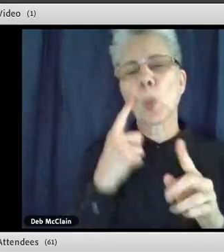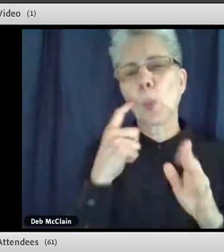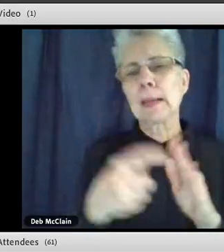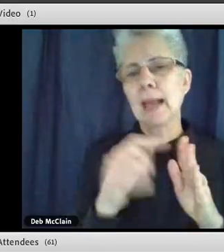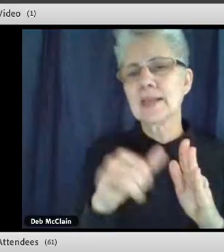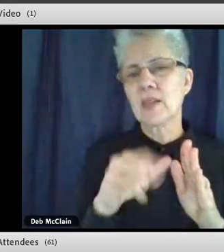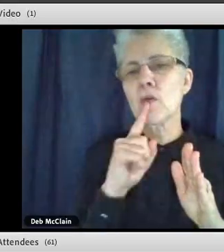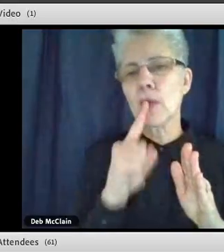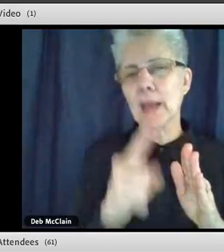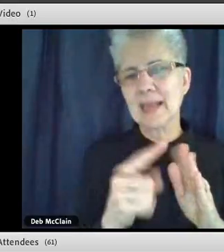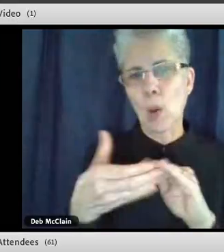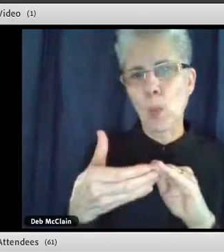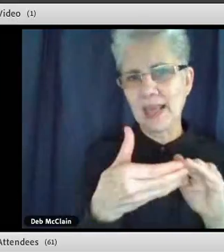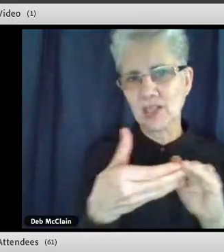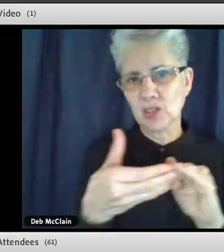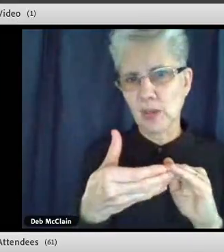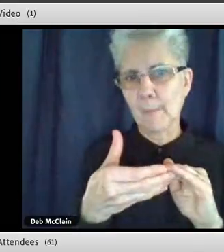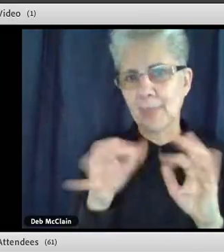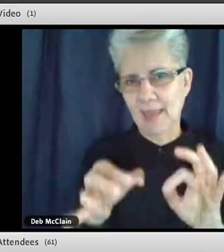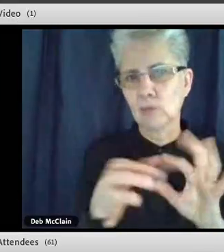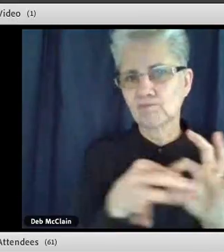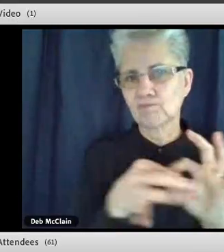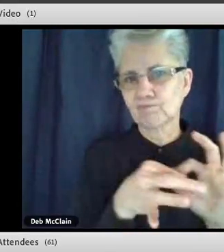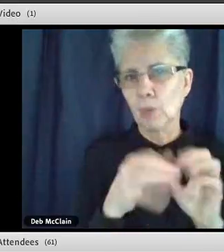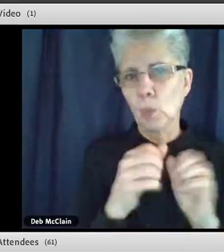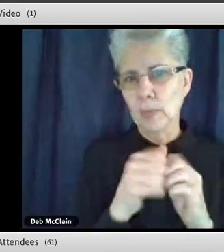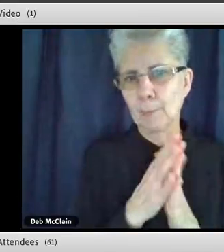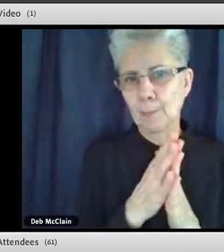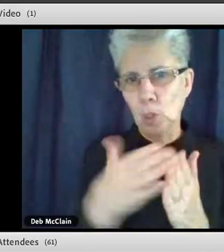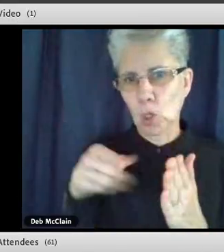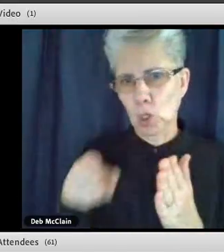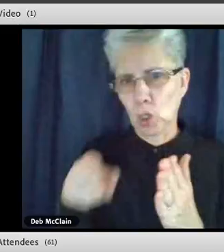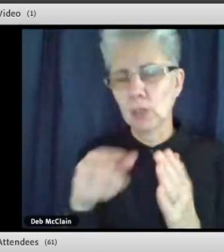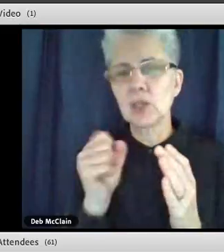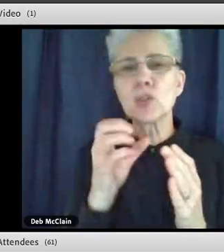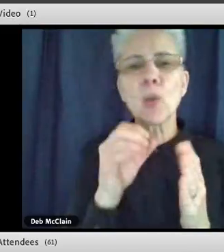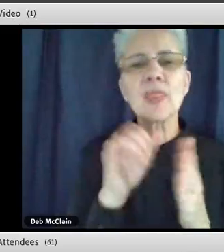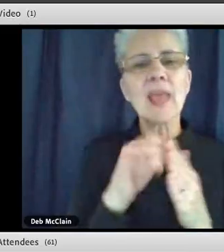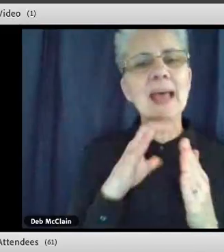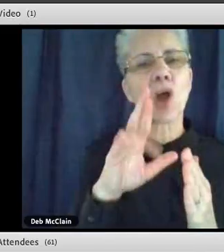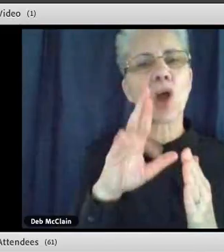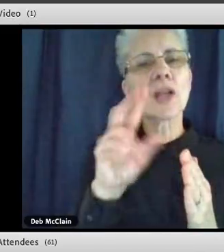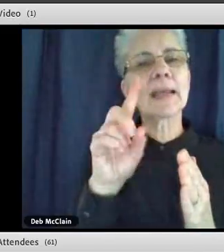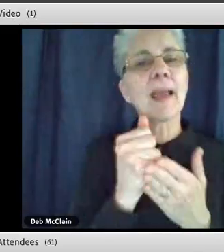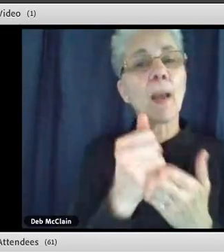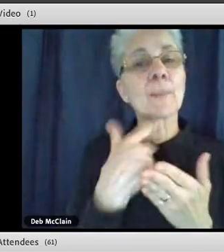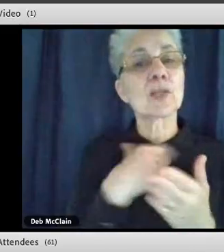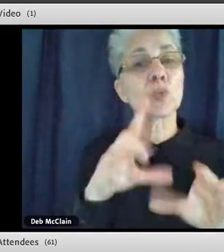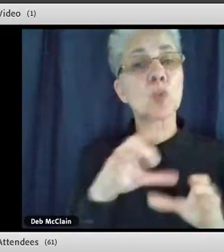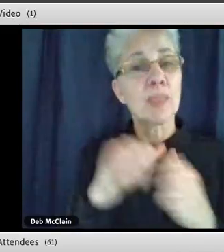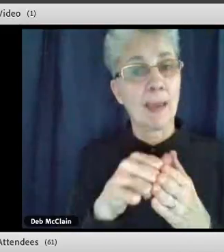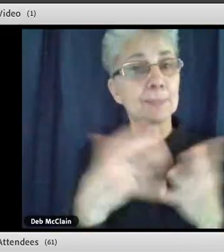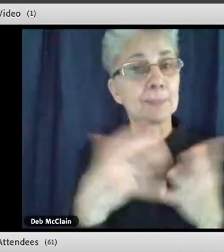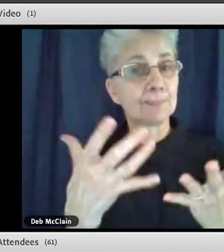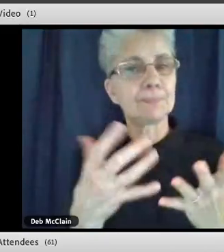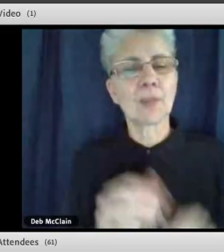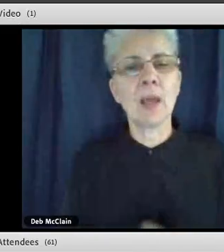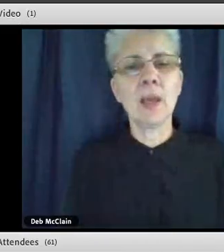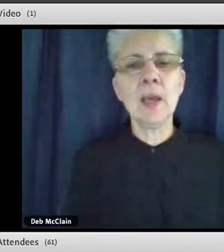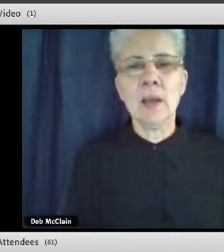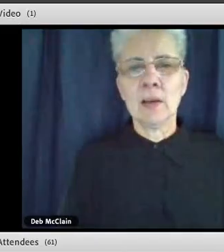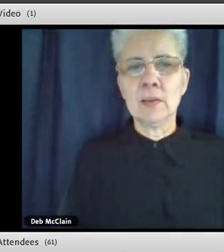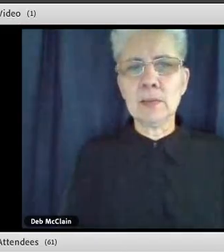a relationship between them. So once again, that's our RDA helps us do that. Okay, to do that, to decide